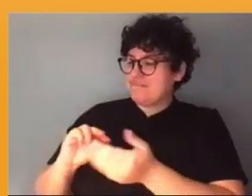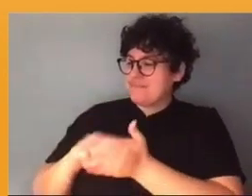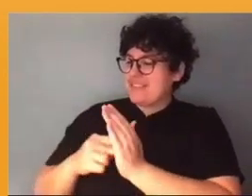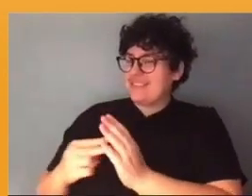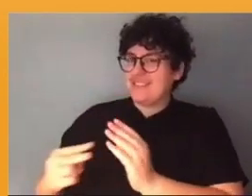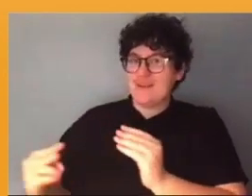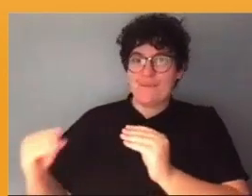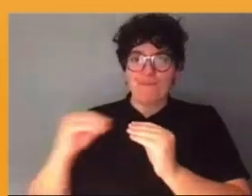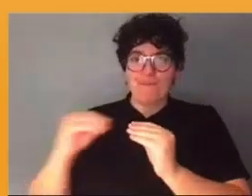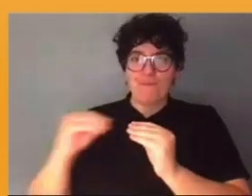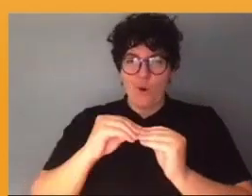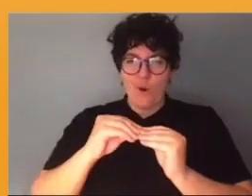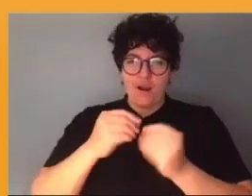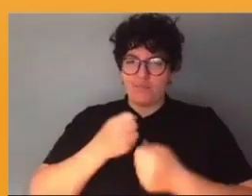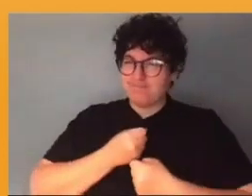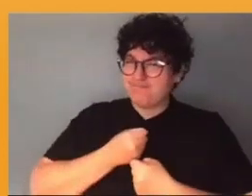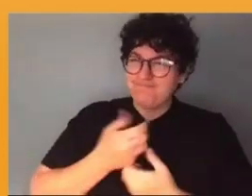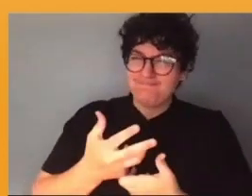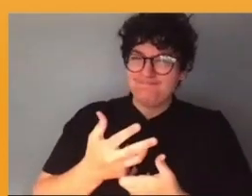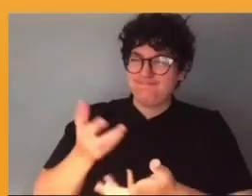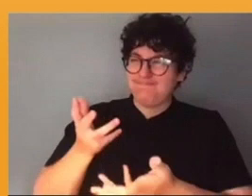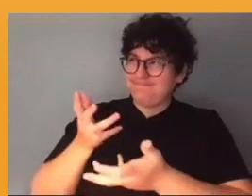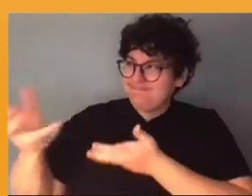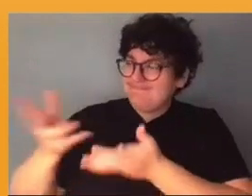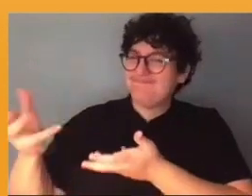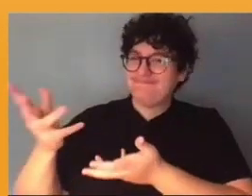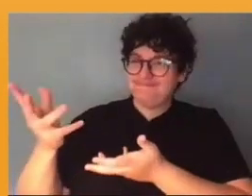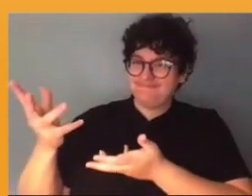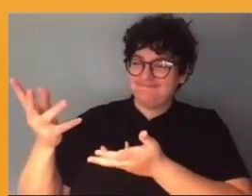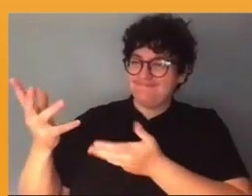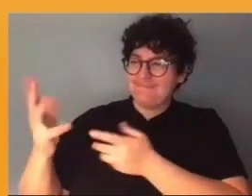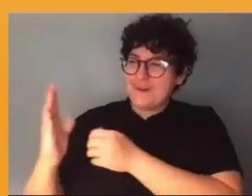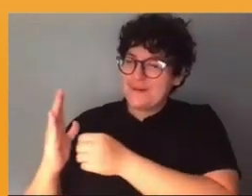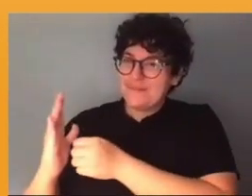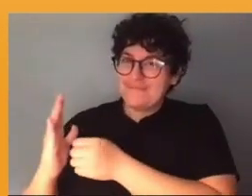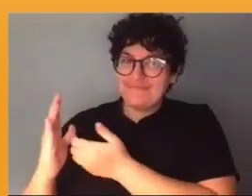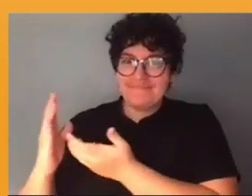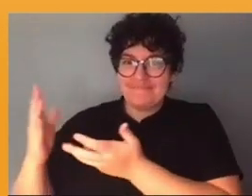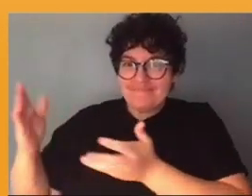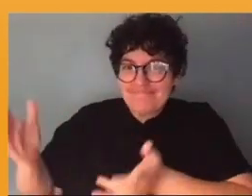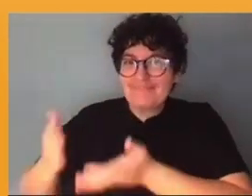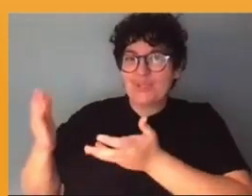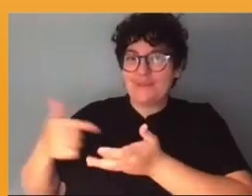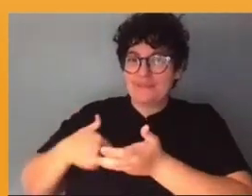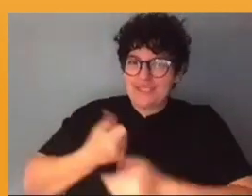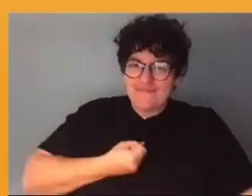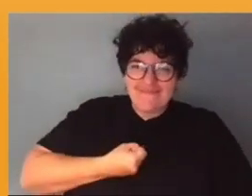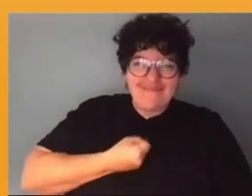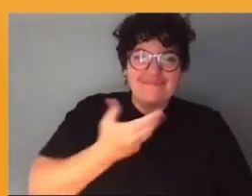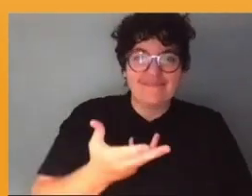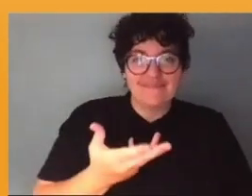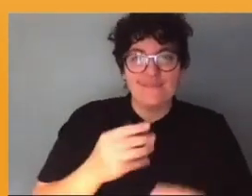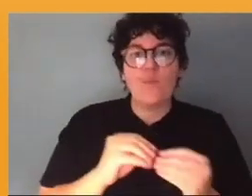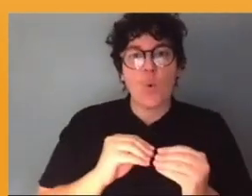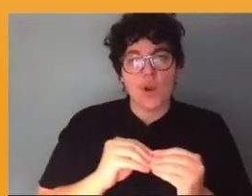you, just pushing you to bring out more emotions.